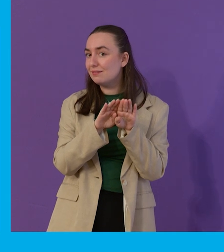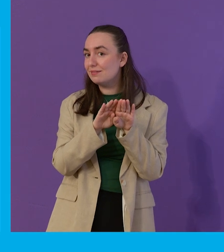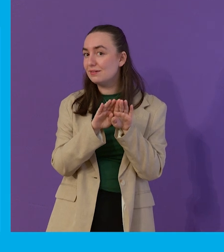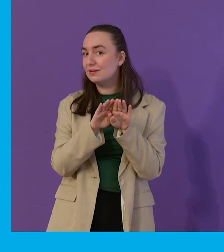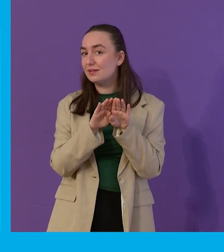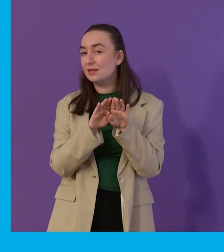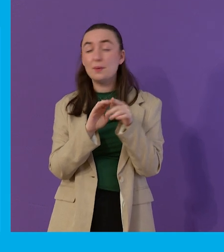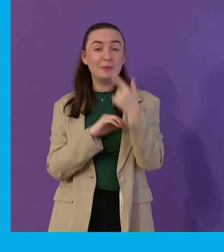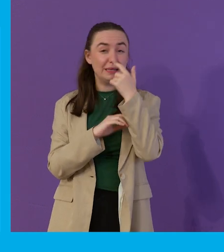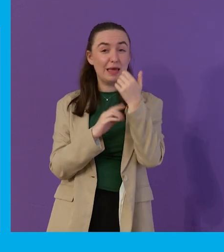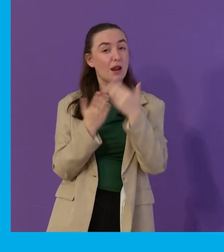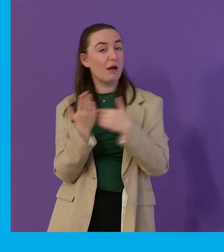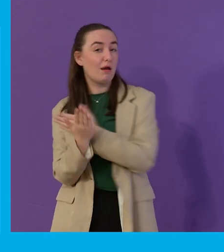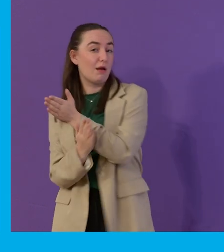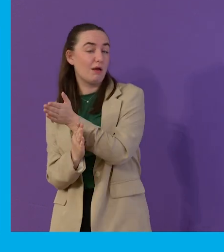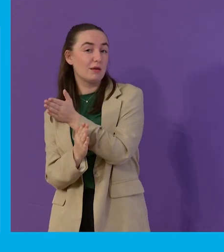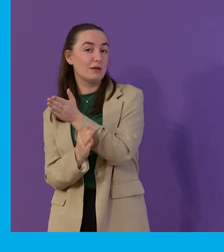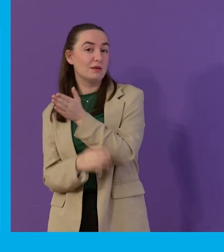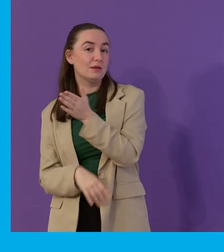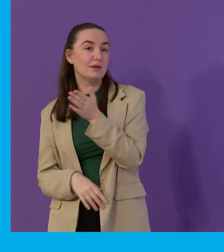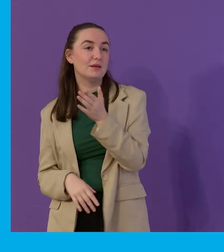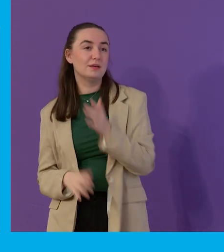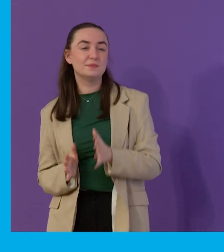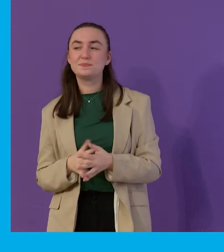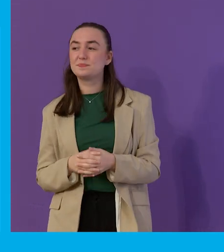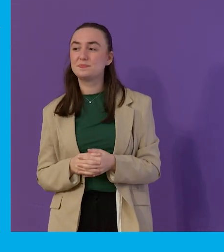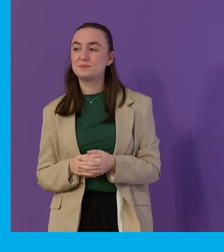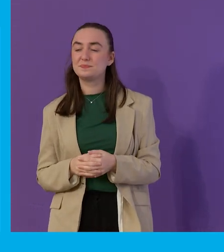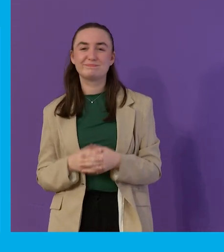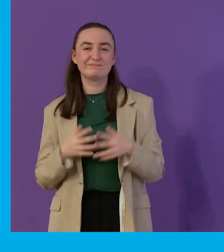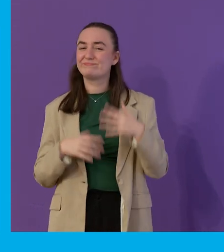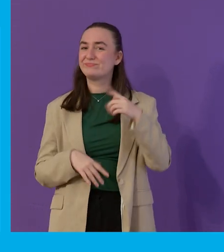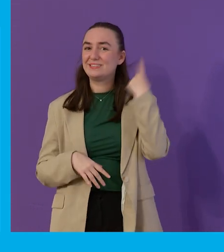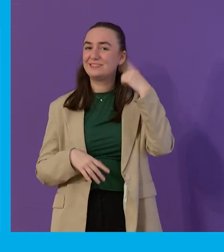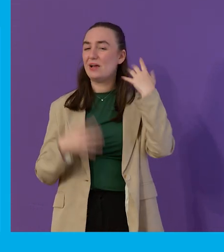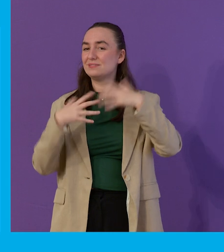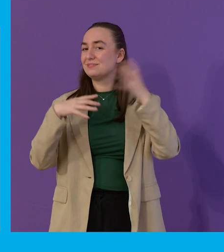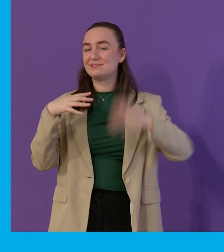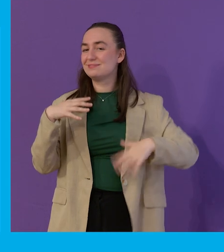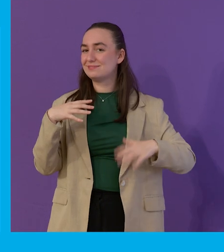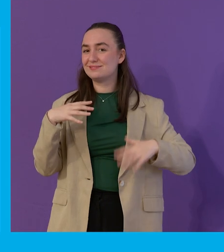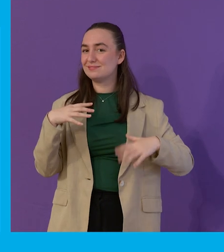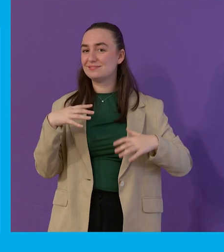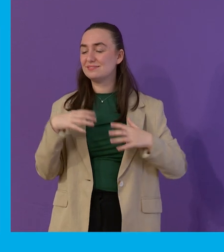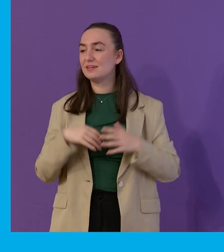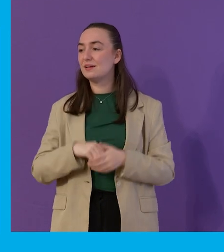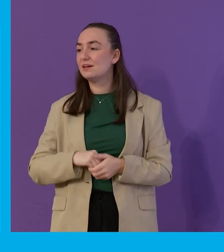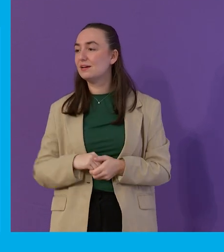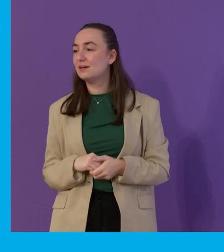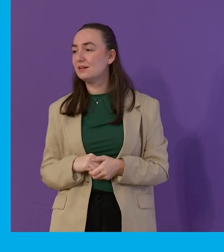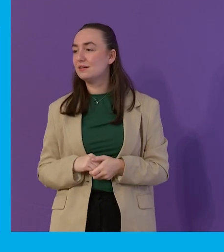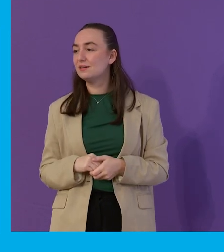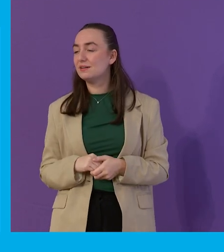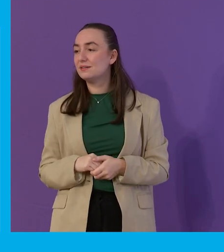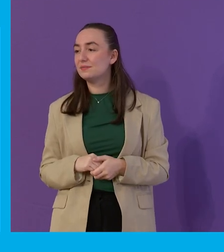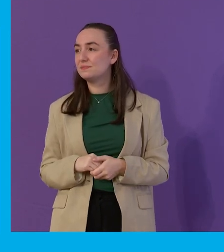direction. It's also important to say that we have, you know, art from the position of being one of the most